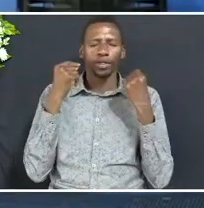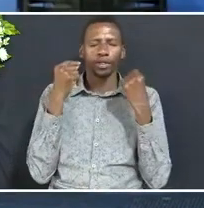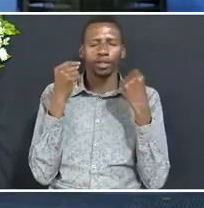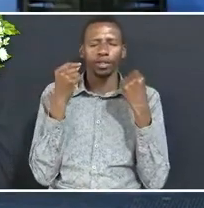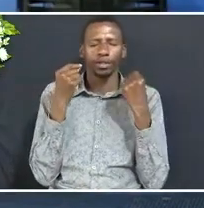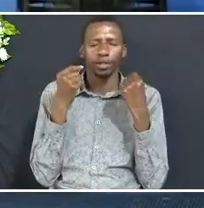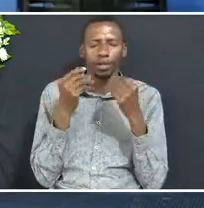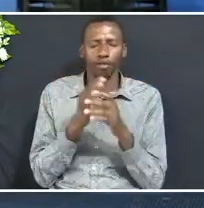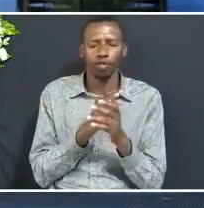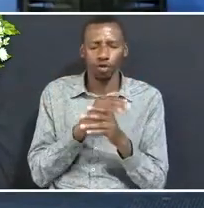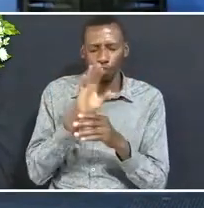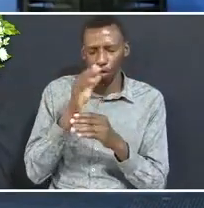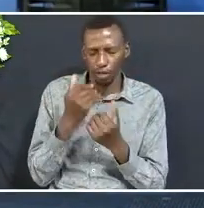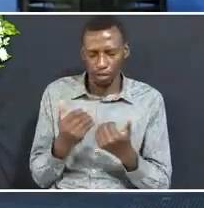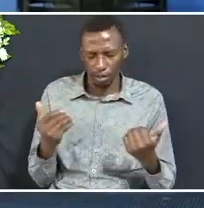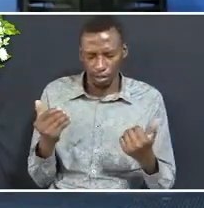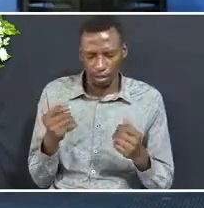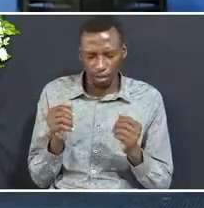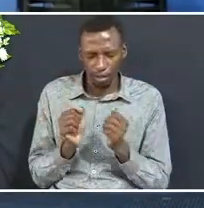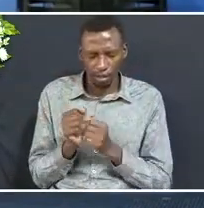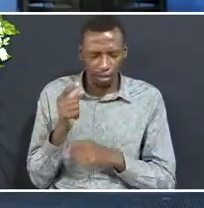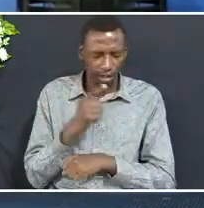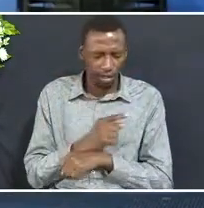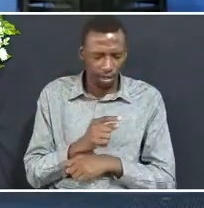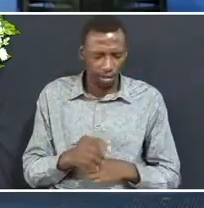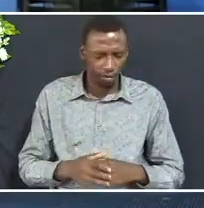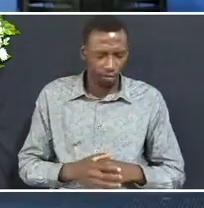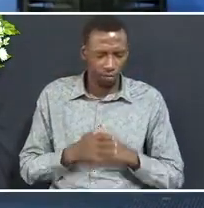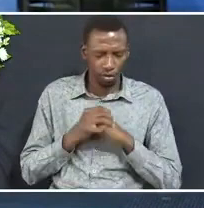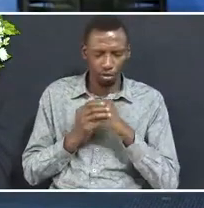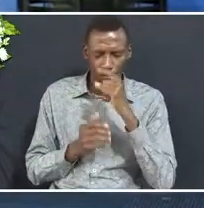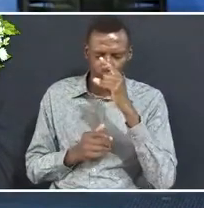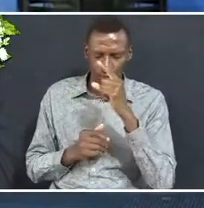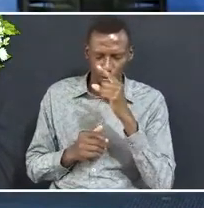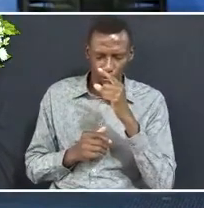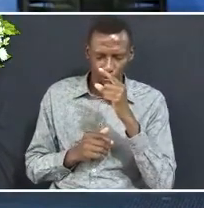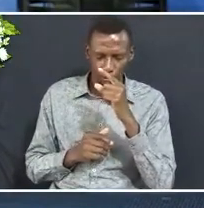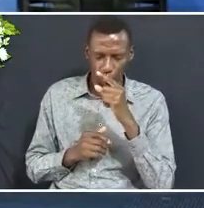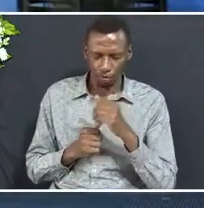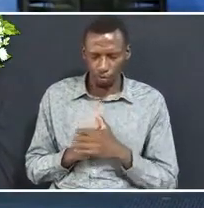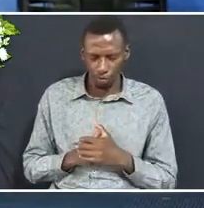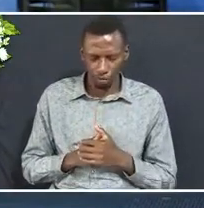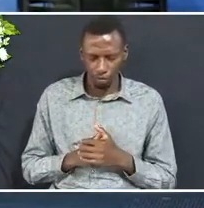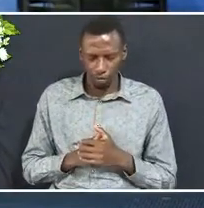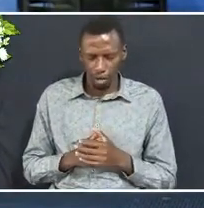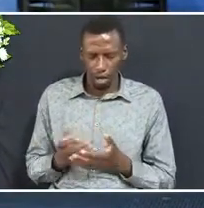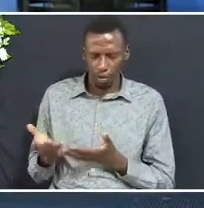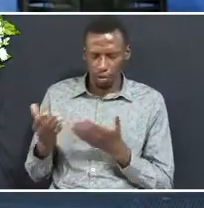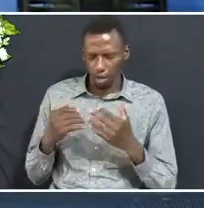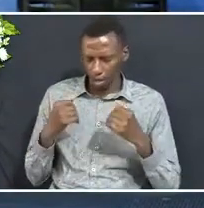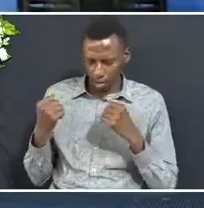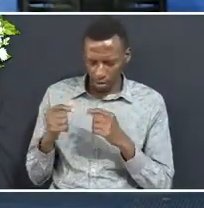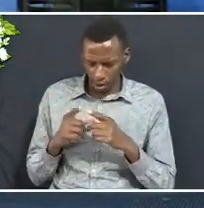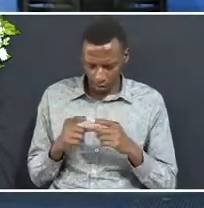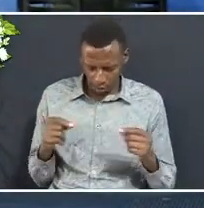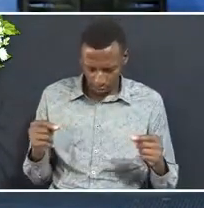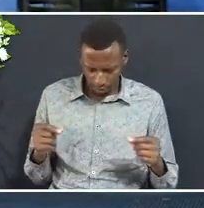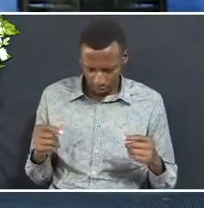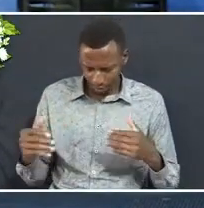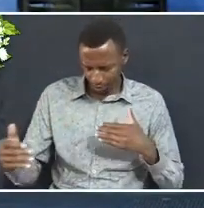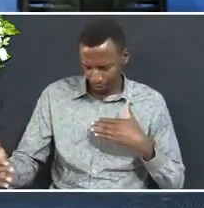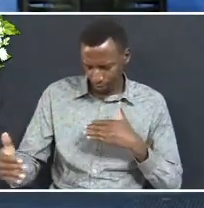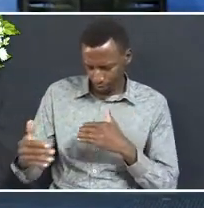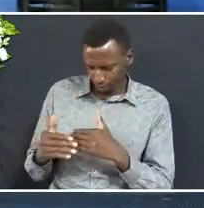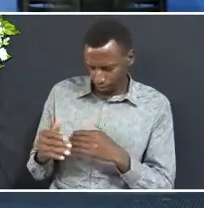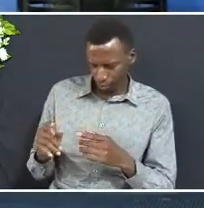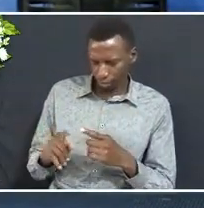children for the 10 days, even to worship you and to bring the powerful words that we may be closer to thee, O